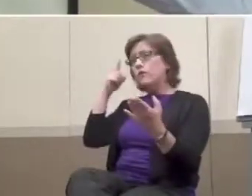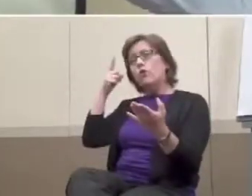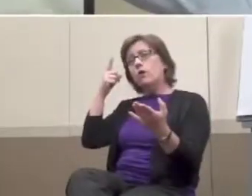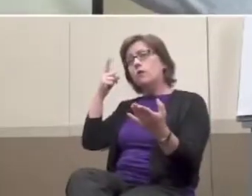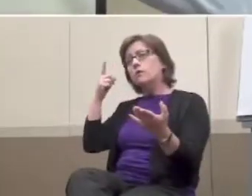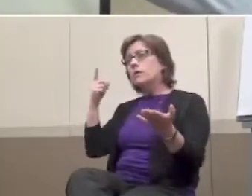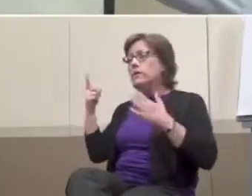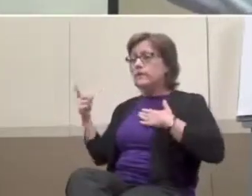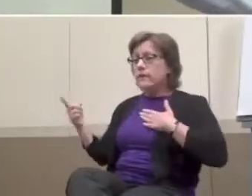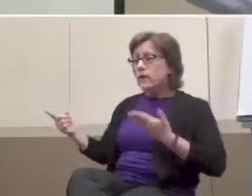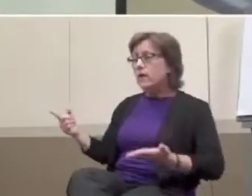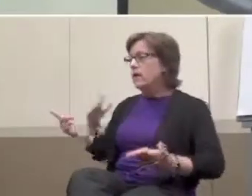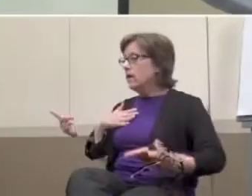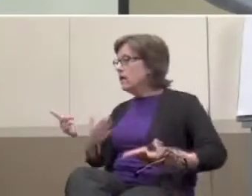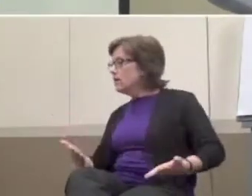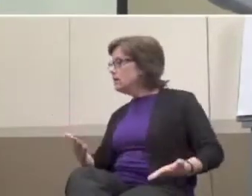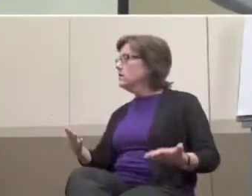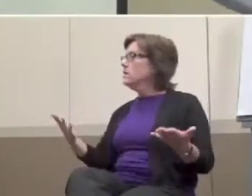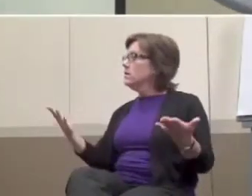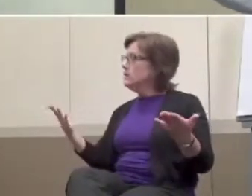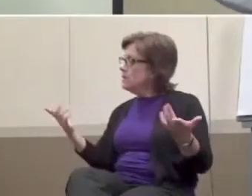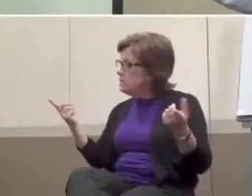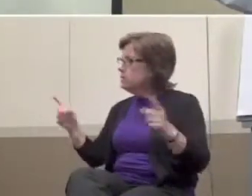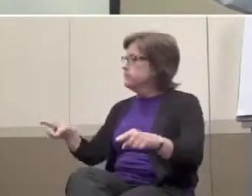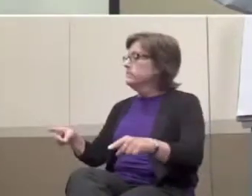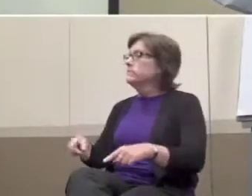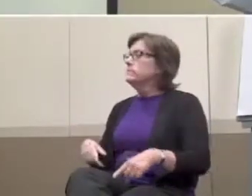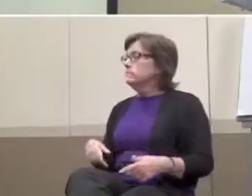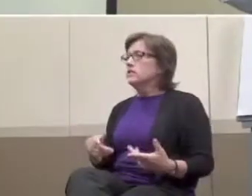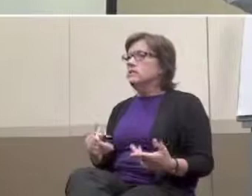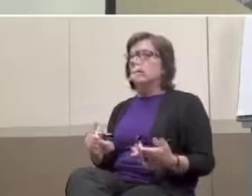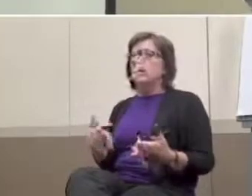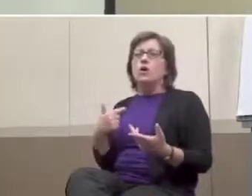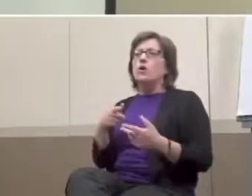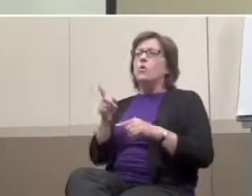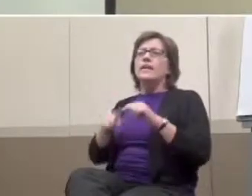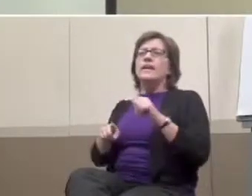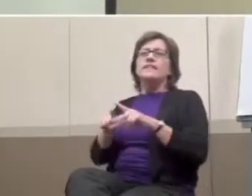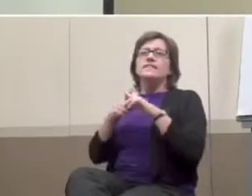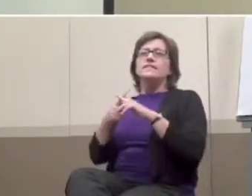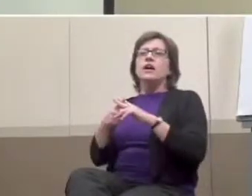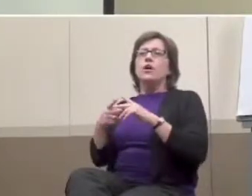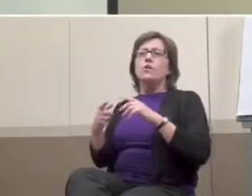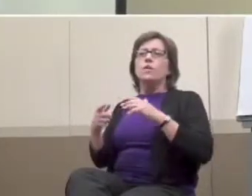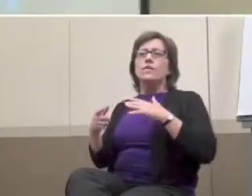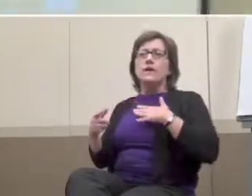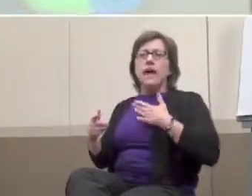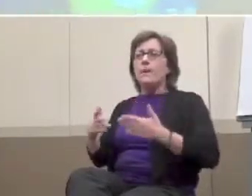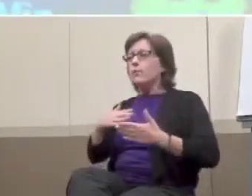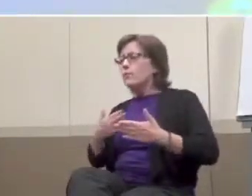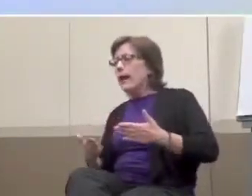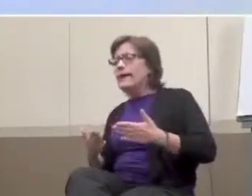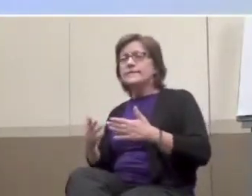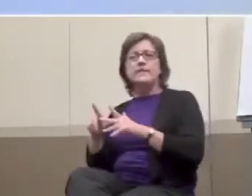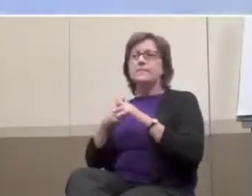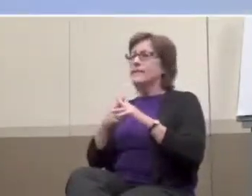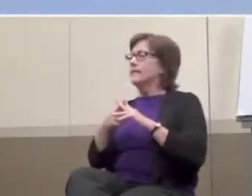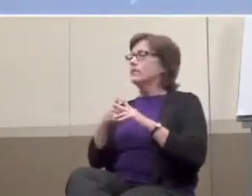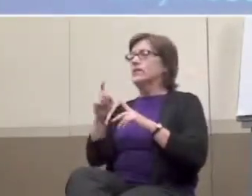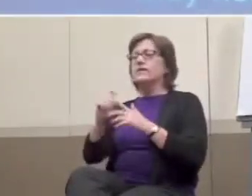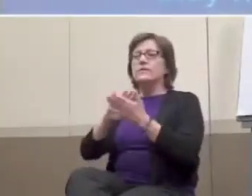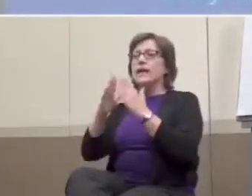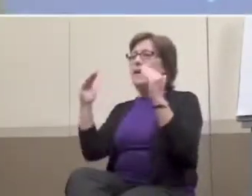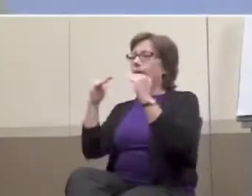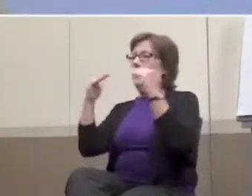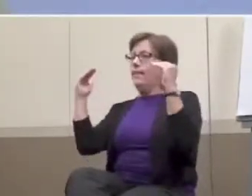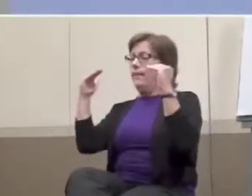this towards the end here because we can't start off with compromise right from the very beginning. We have to get level-headed